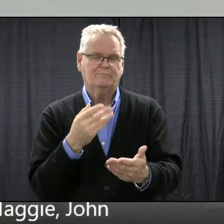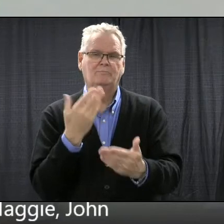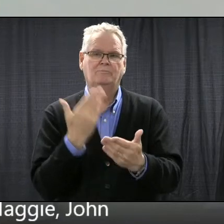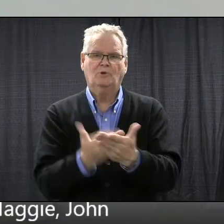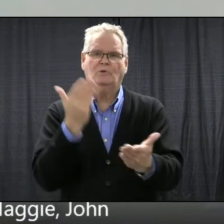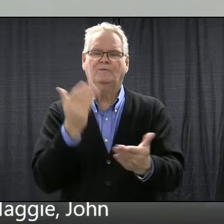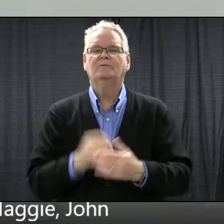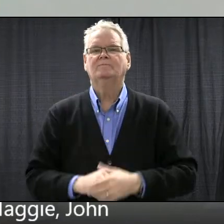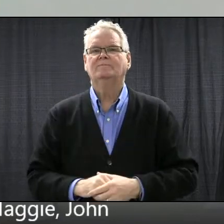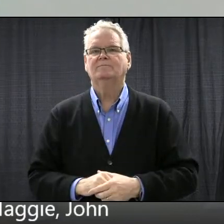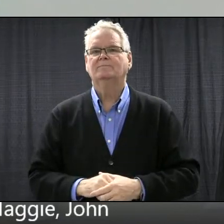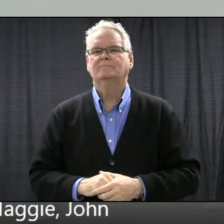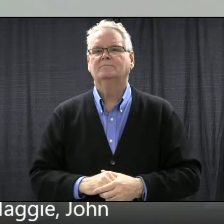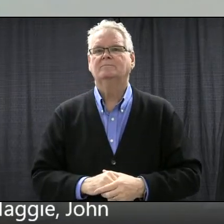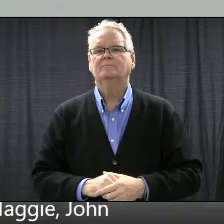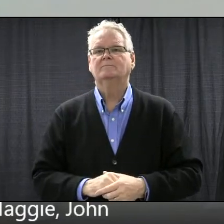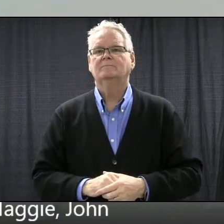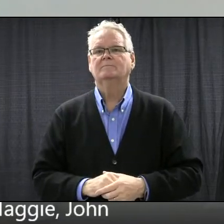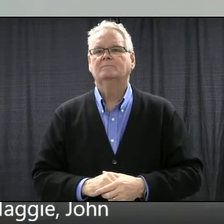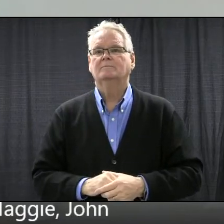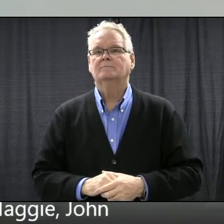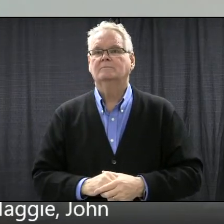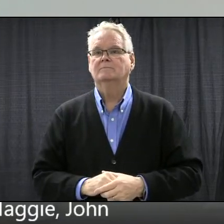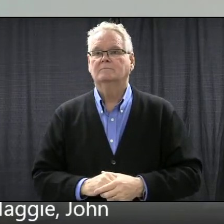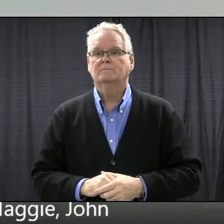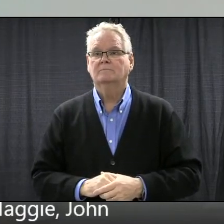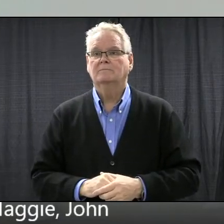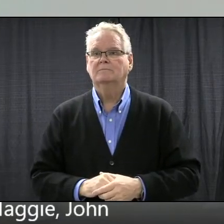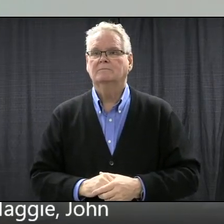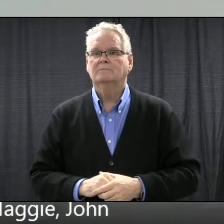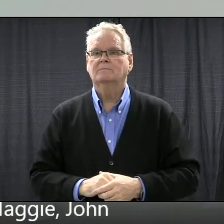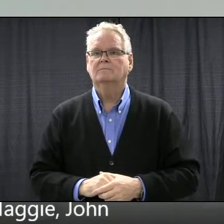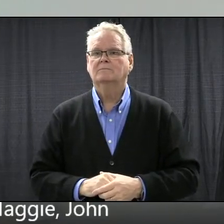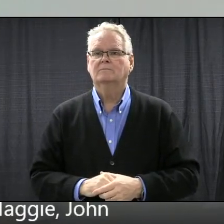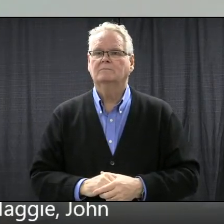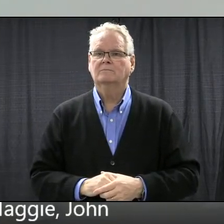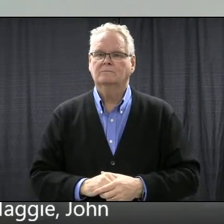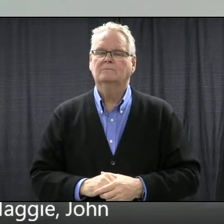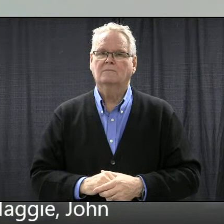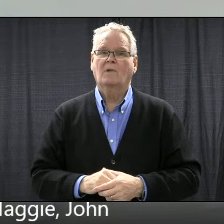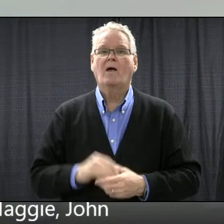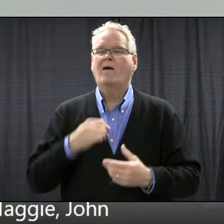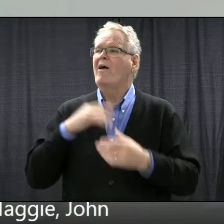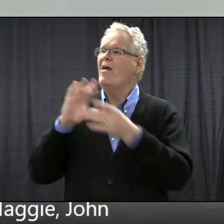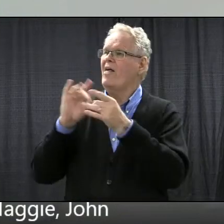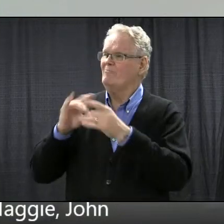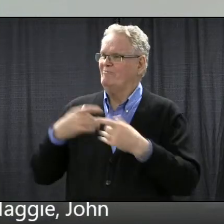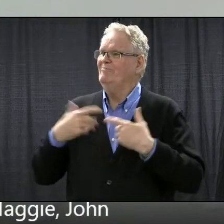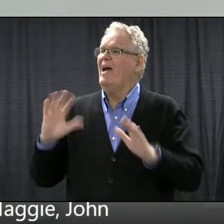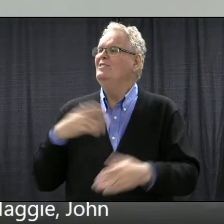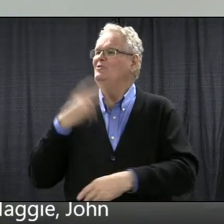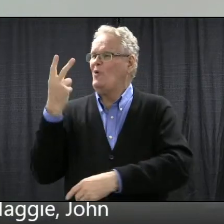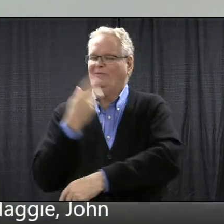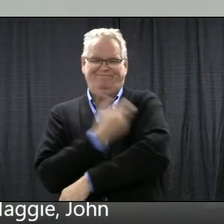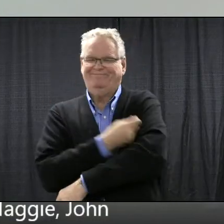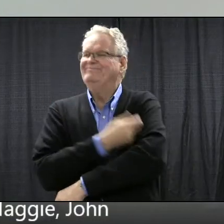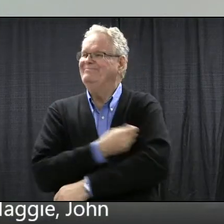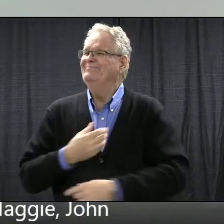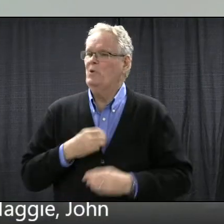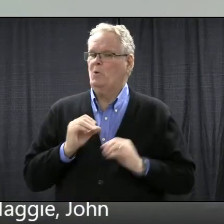airport security staff or Garda World or whoever it happens to be. And it also allows us to audit